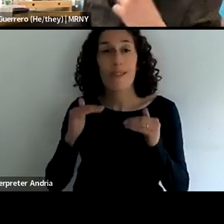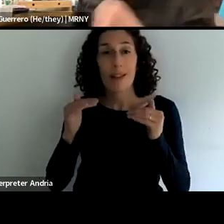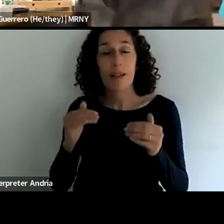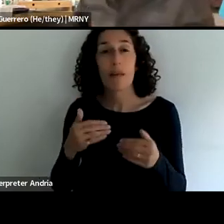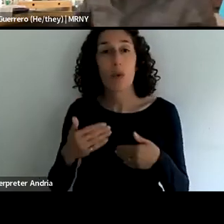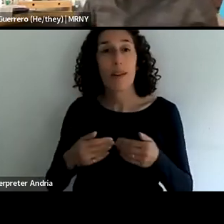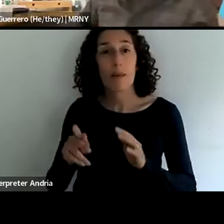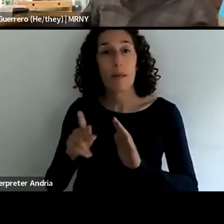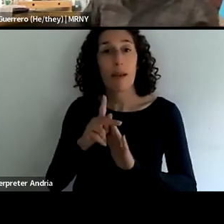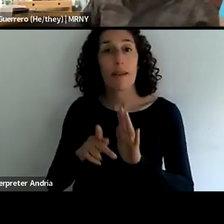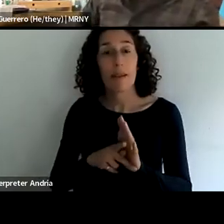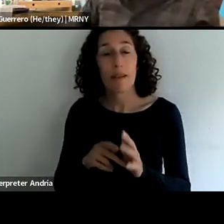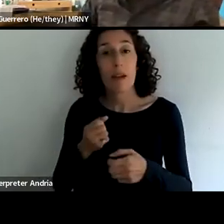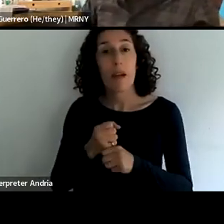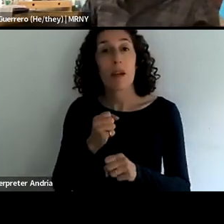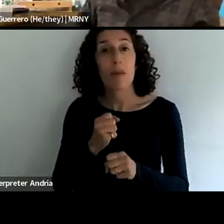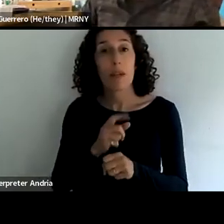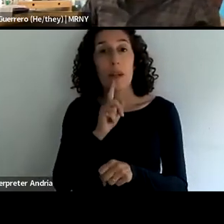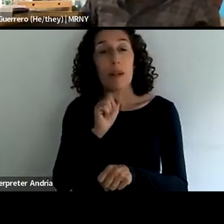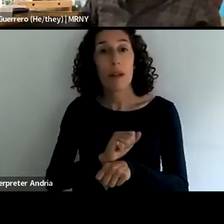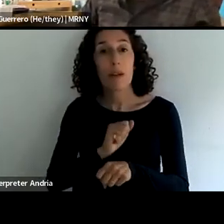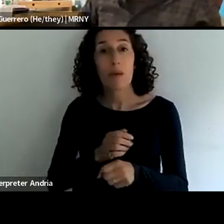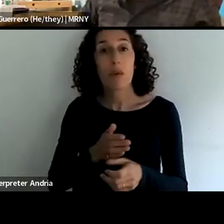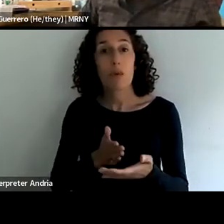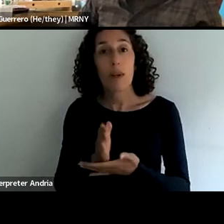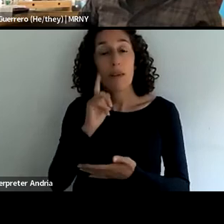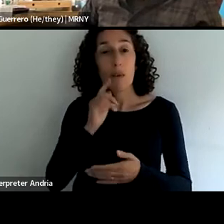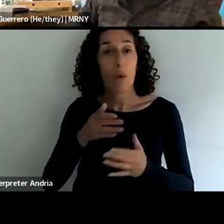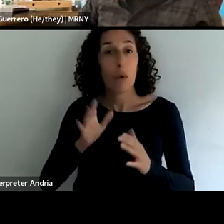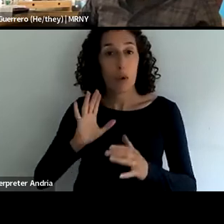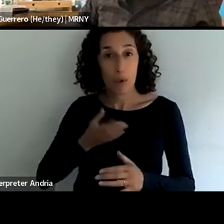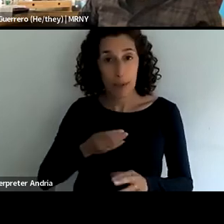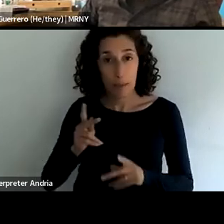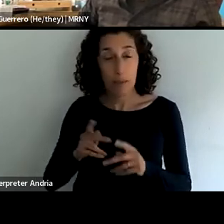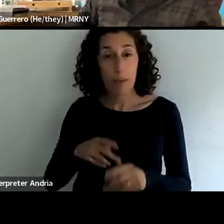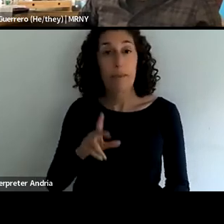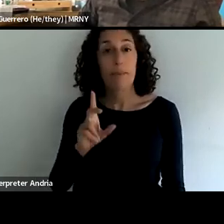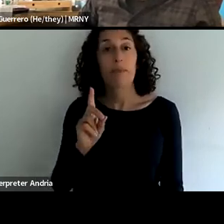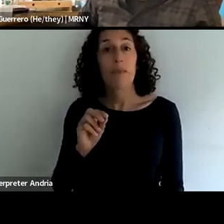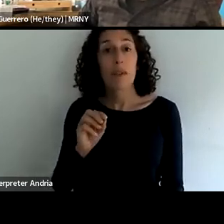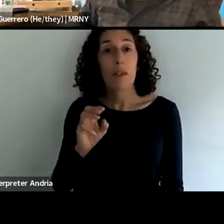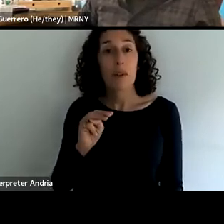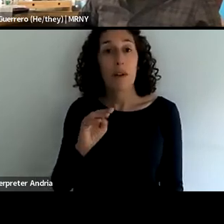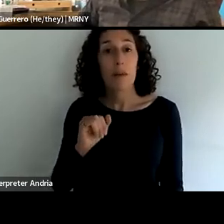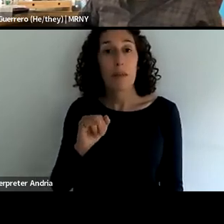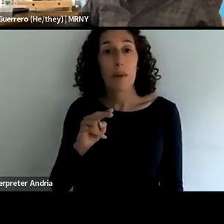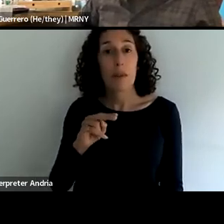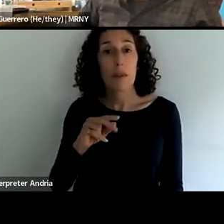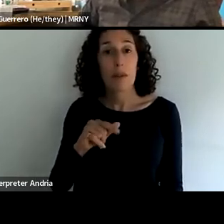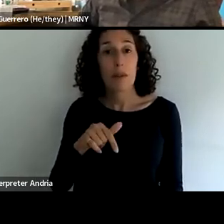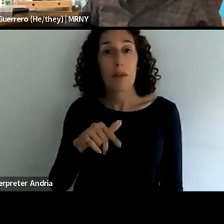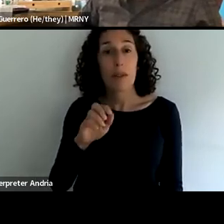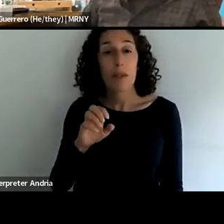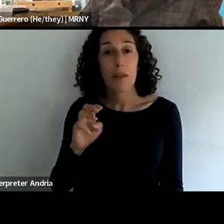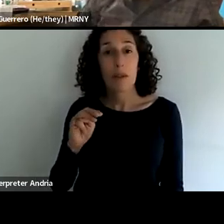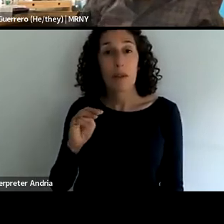to create tangible rights for trans people across this country. There's Dominique Morgan, who works